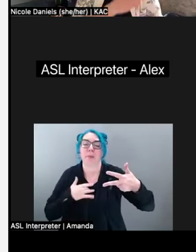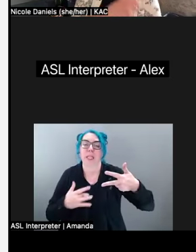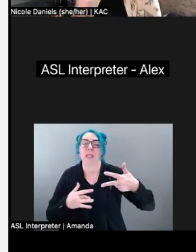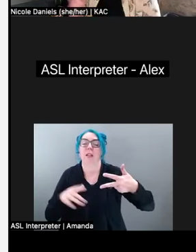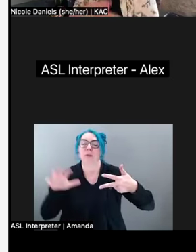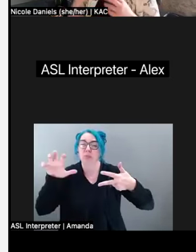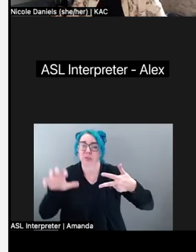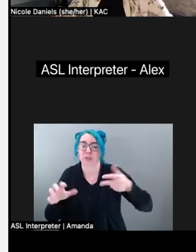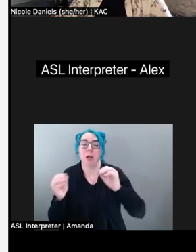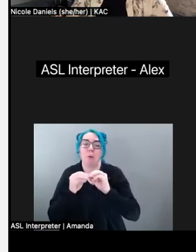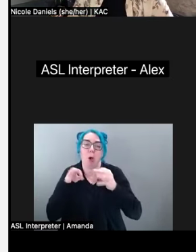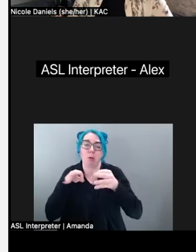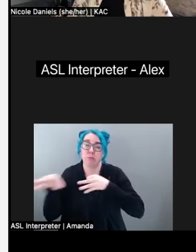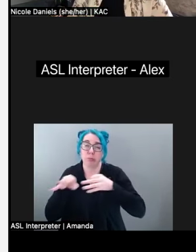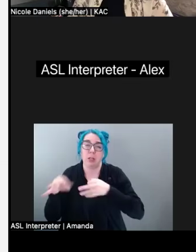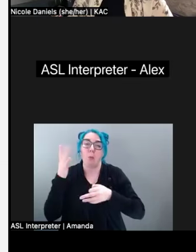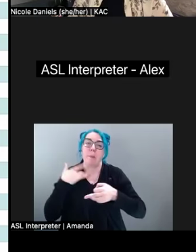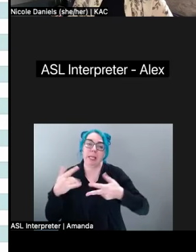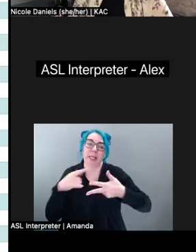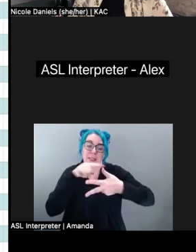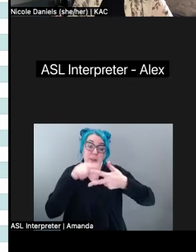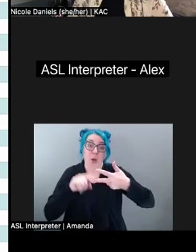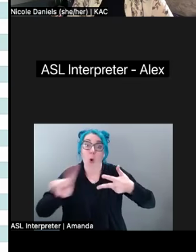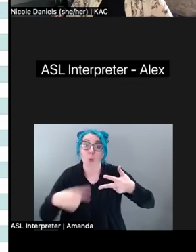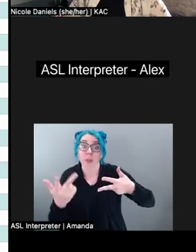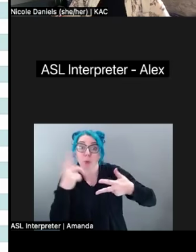covers multiple roles within one.